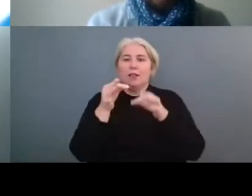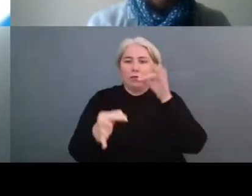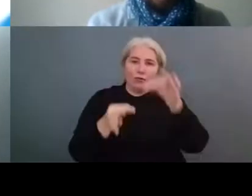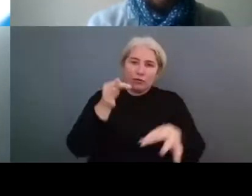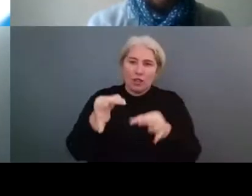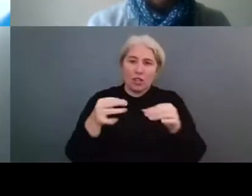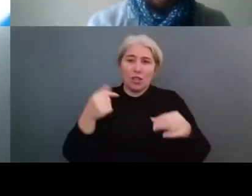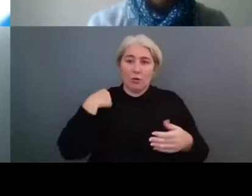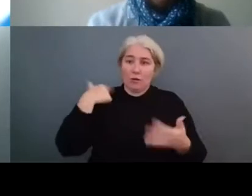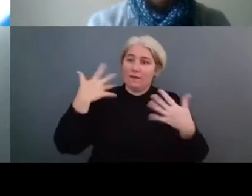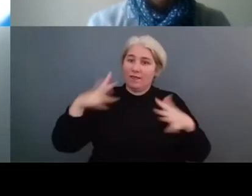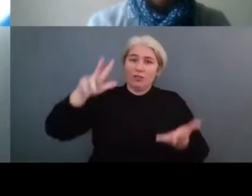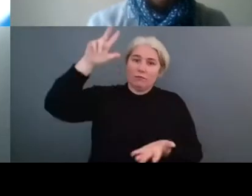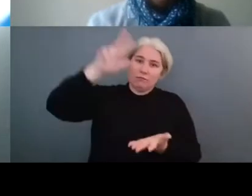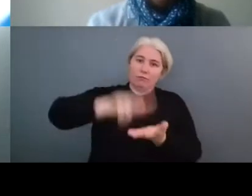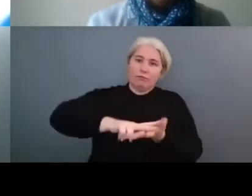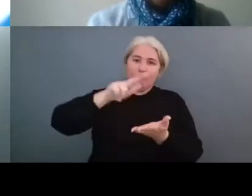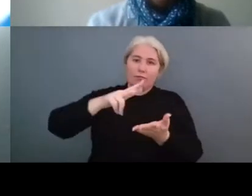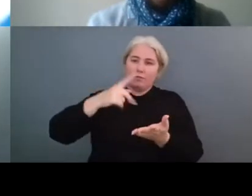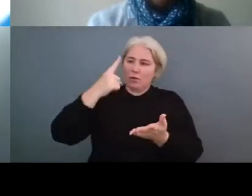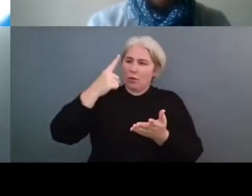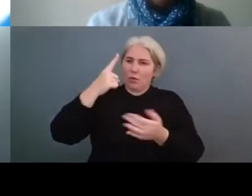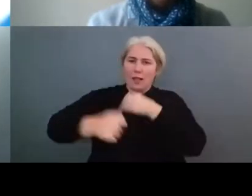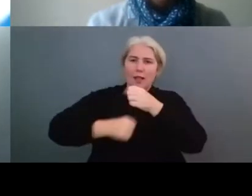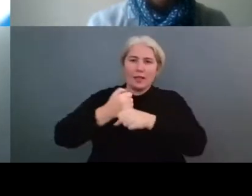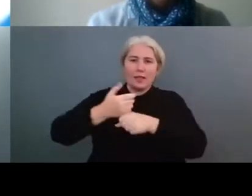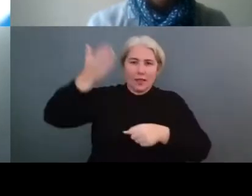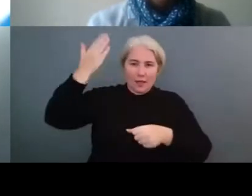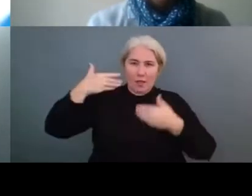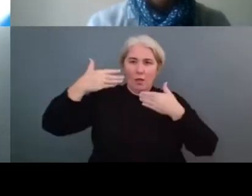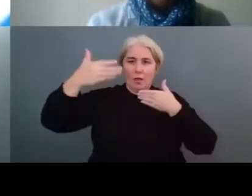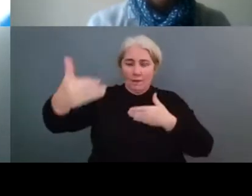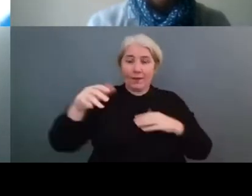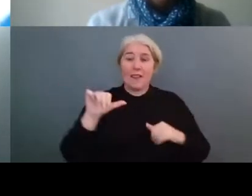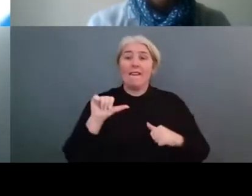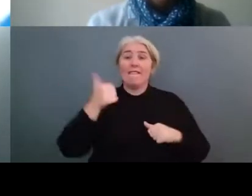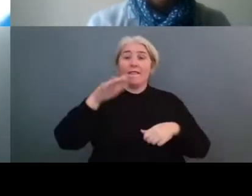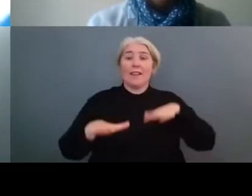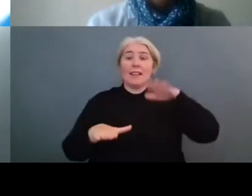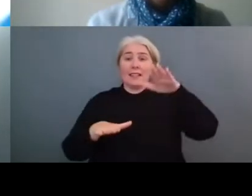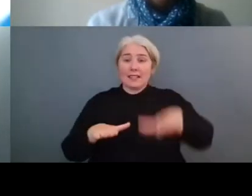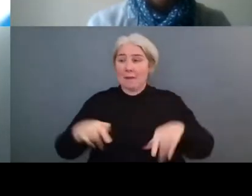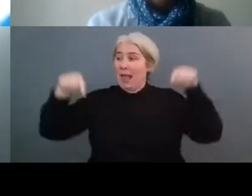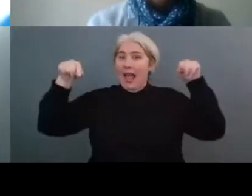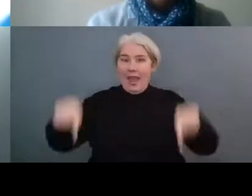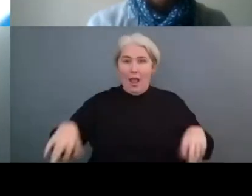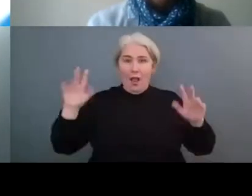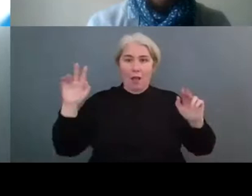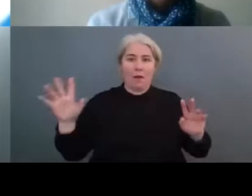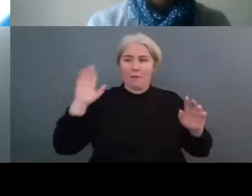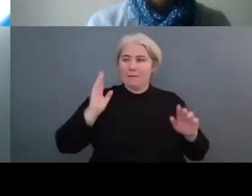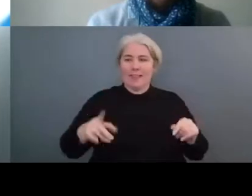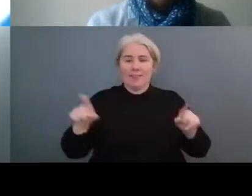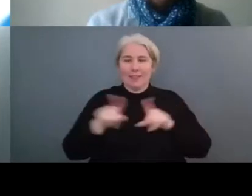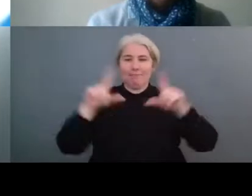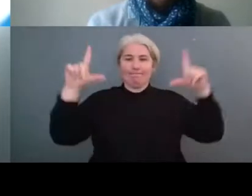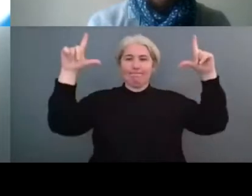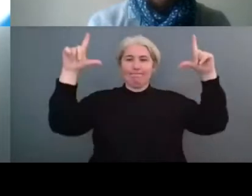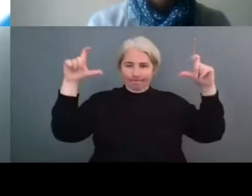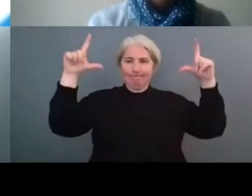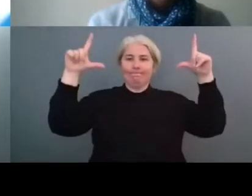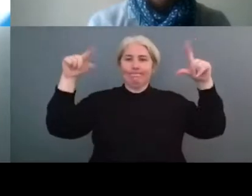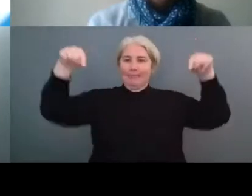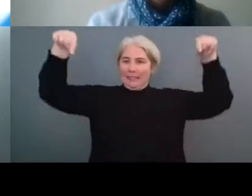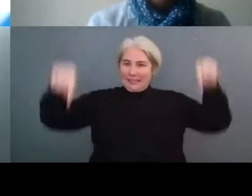step was really to try to measure the baseline where we are. And that's what we've been working on now more recently in areas such